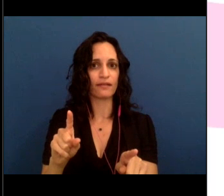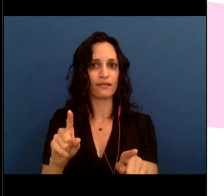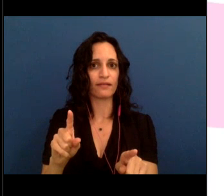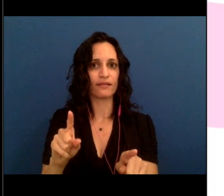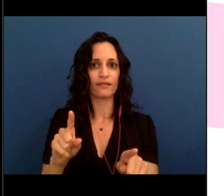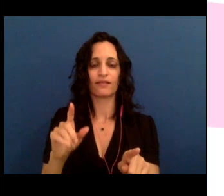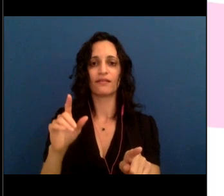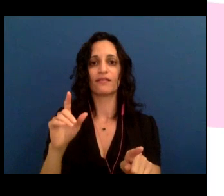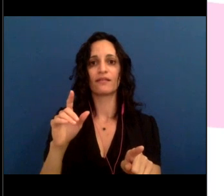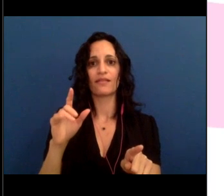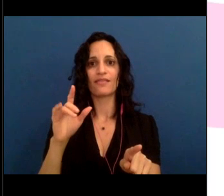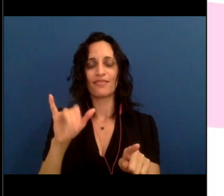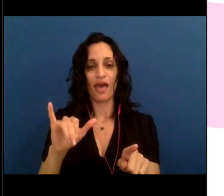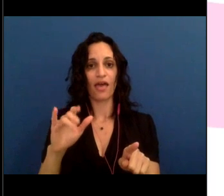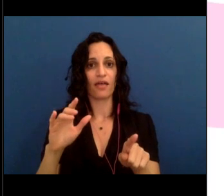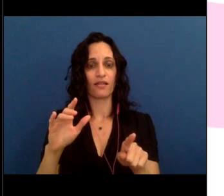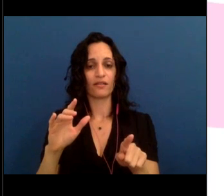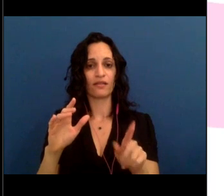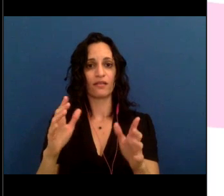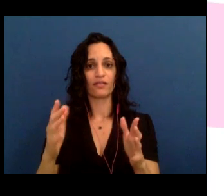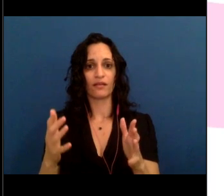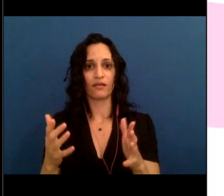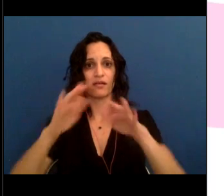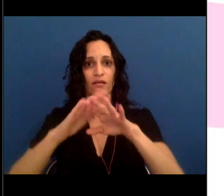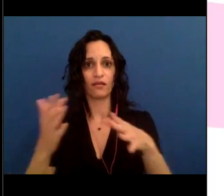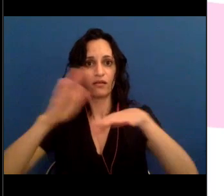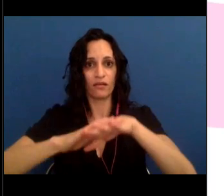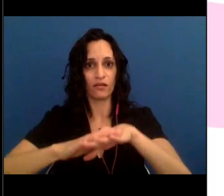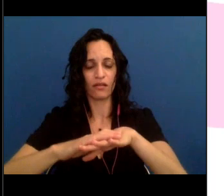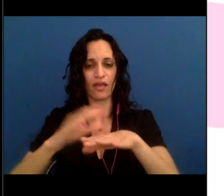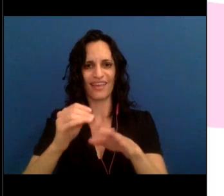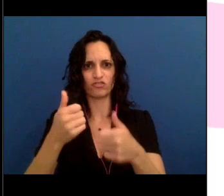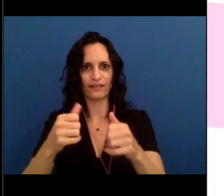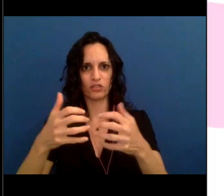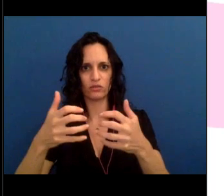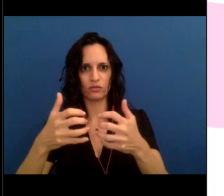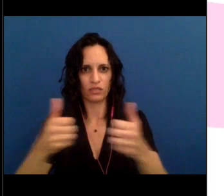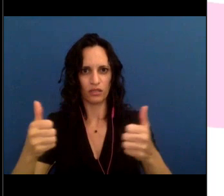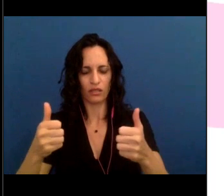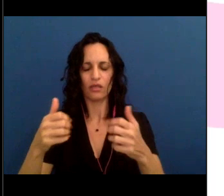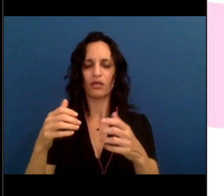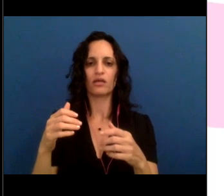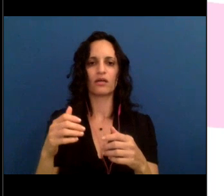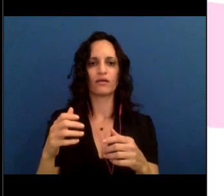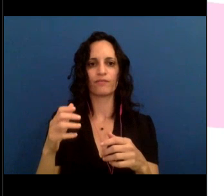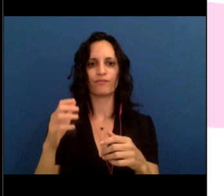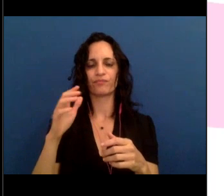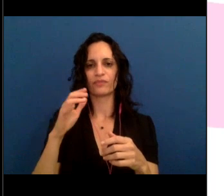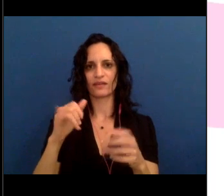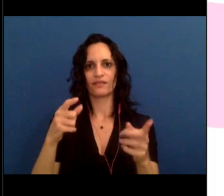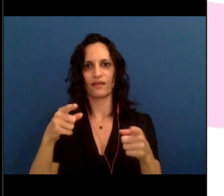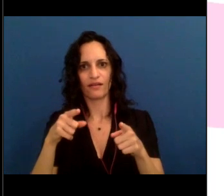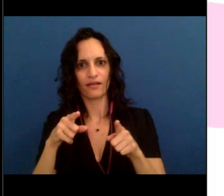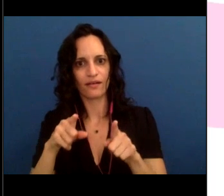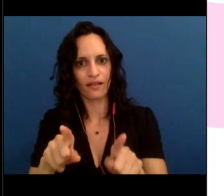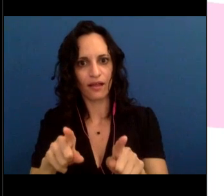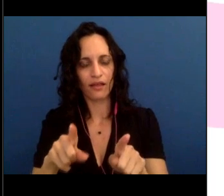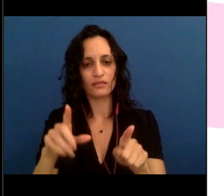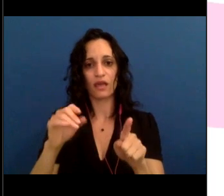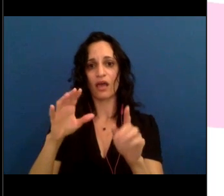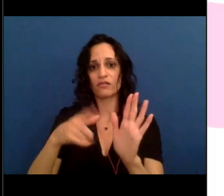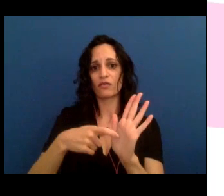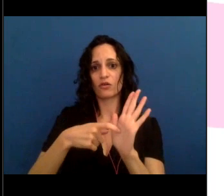with the fields that historically encourage and in some sense require critical reflexivity on systems